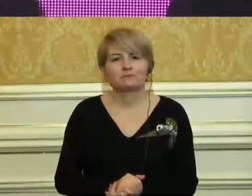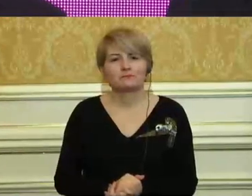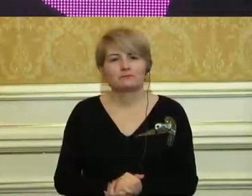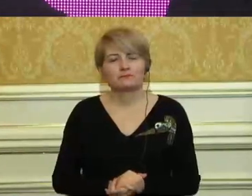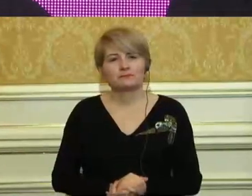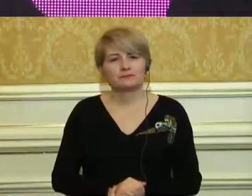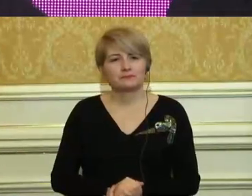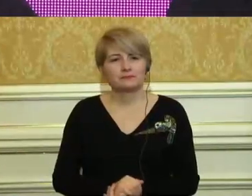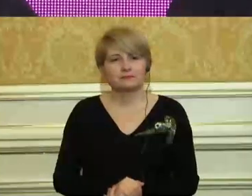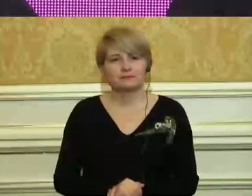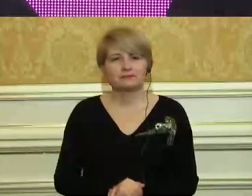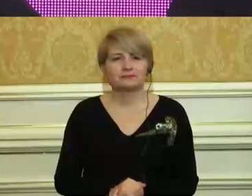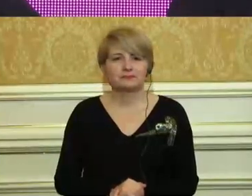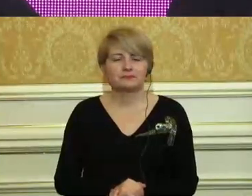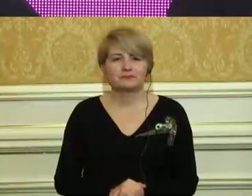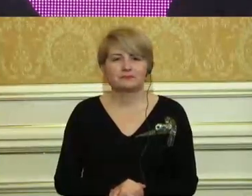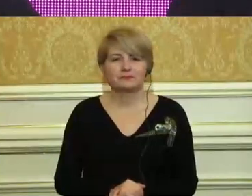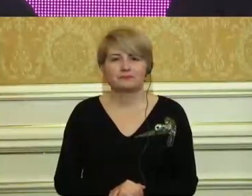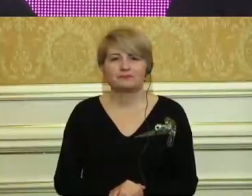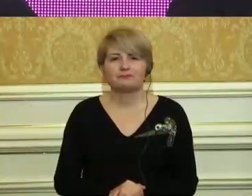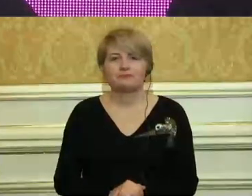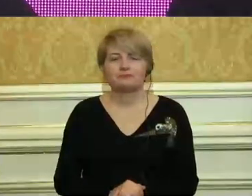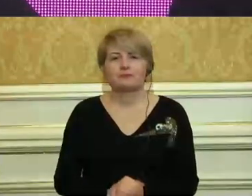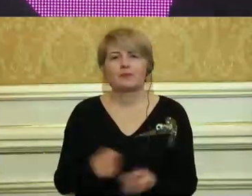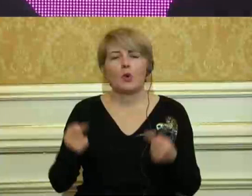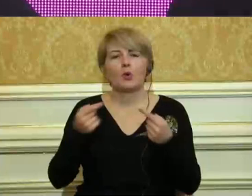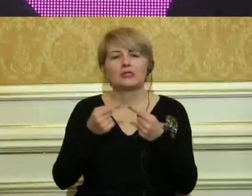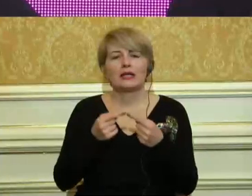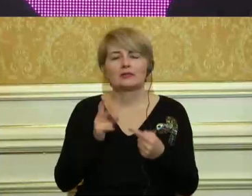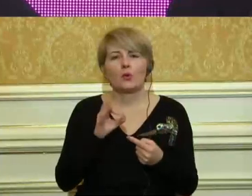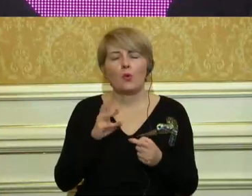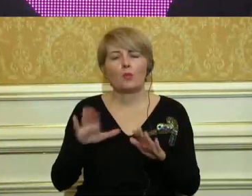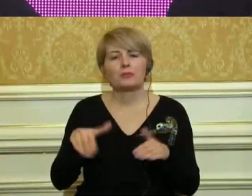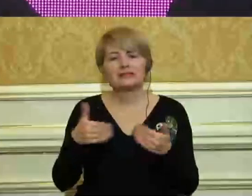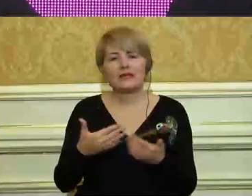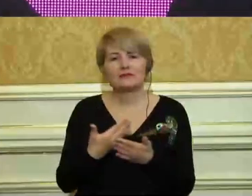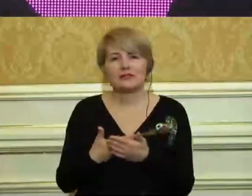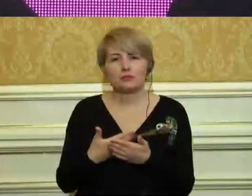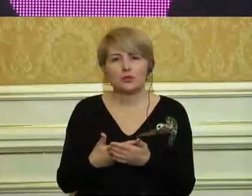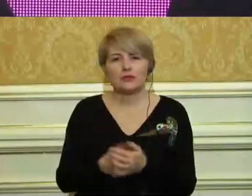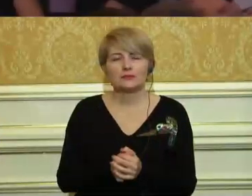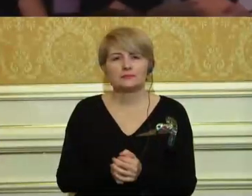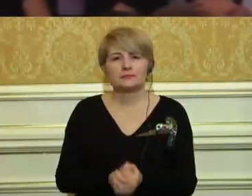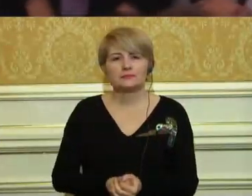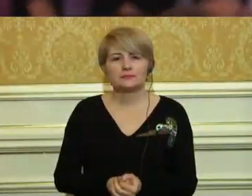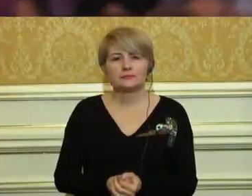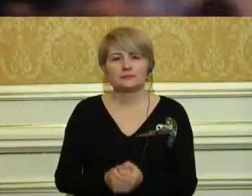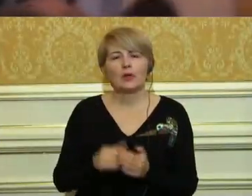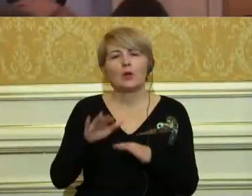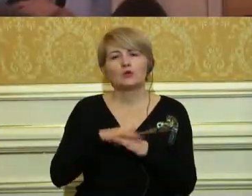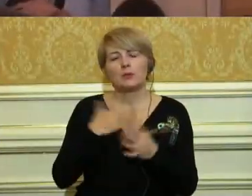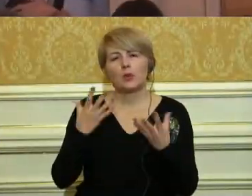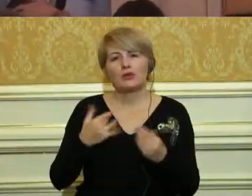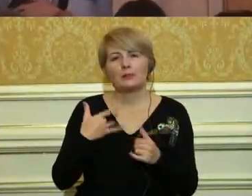your hands, and do you have the microphone, please? So well, and what would you ask? Could you represent